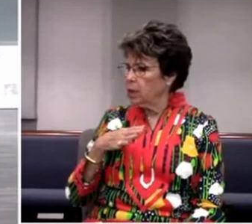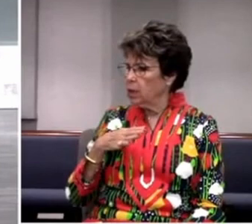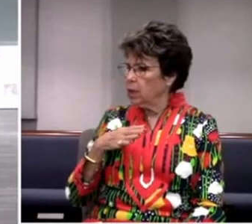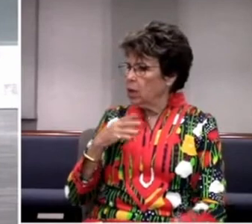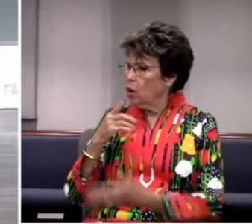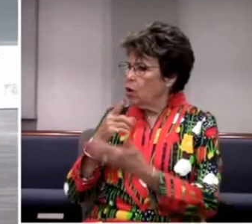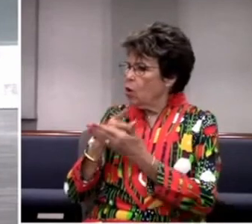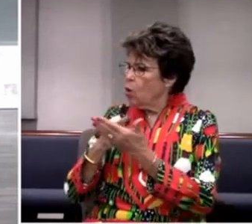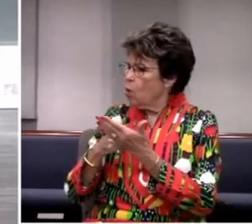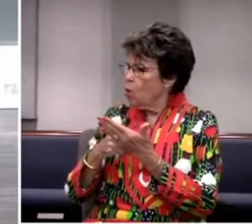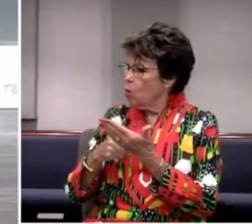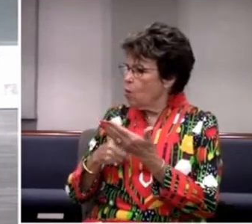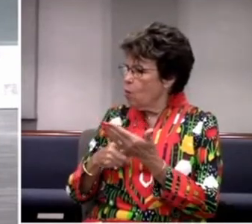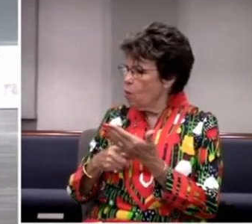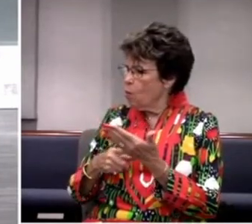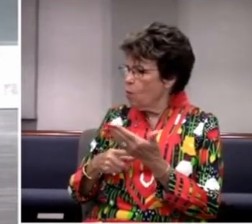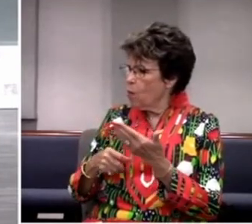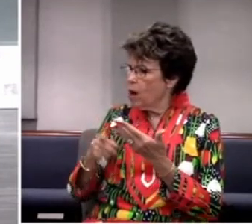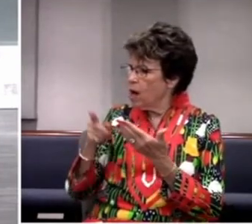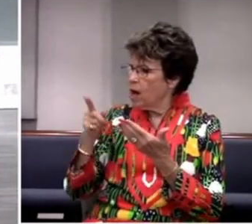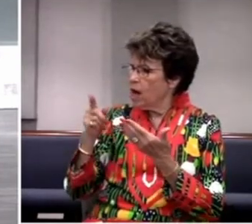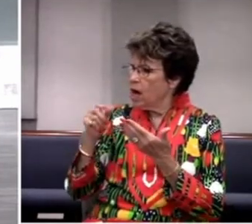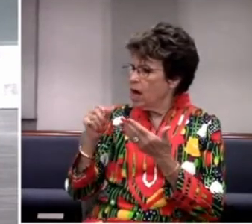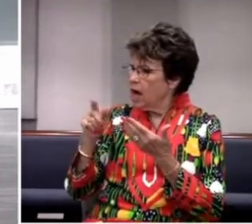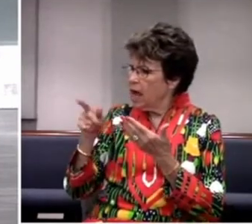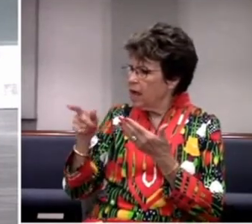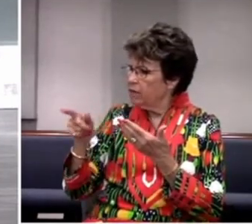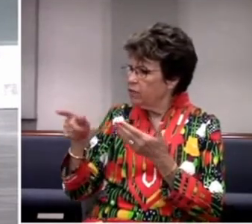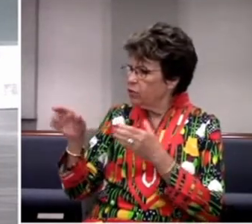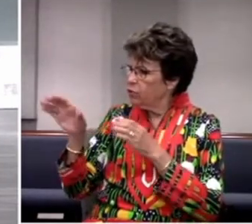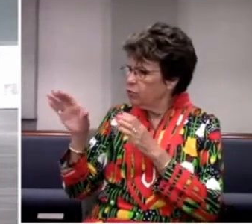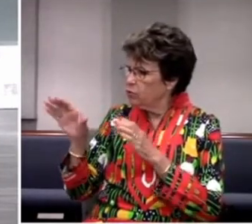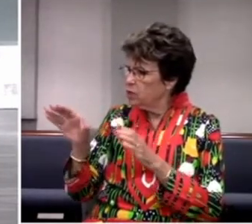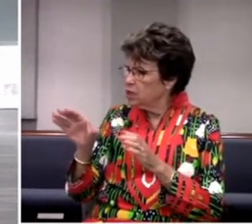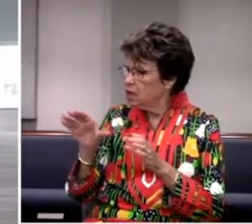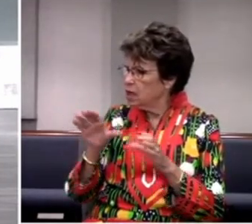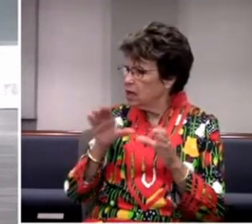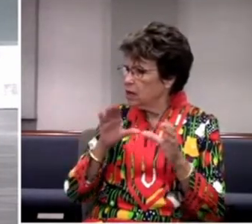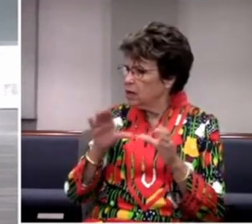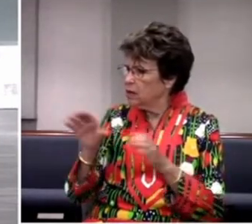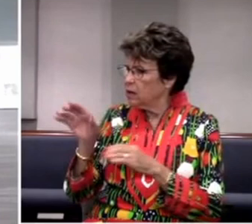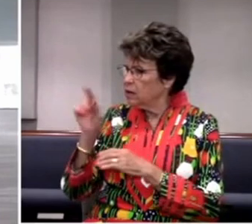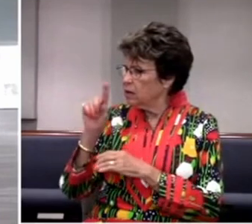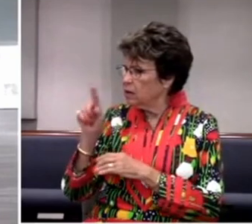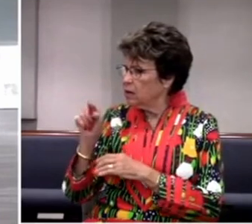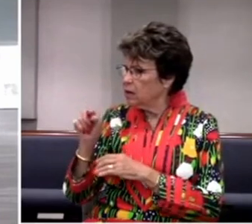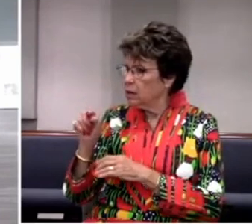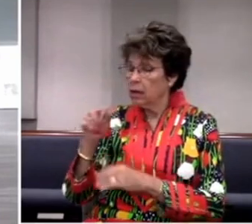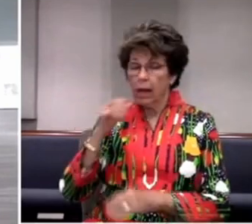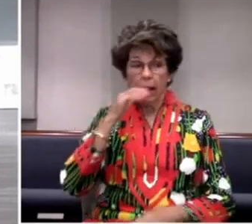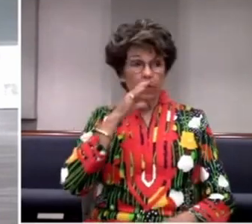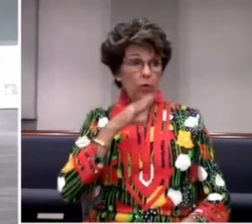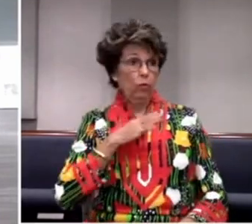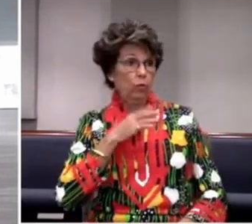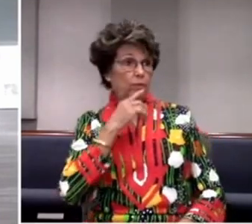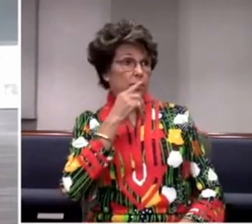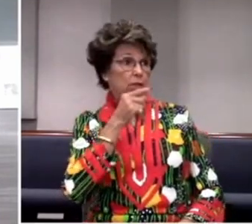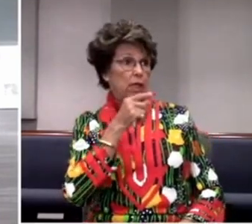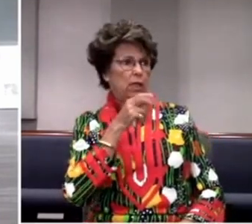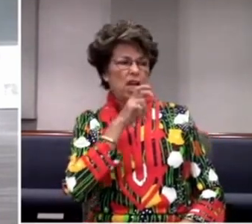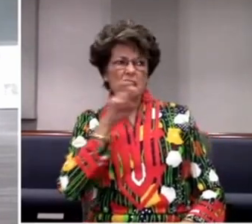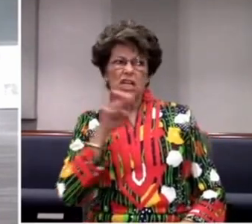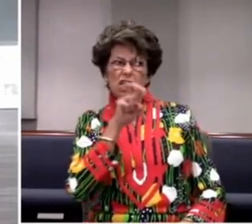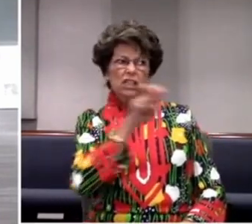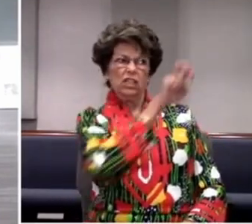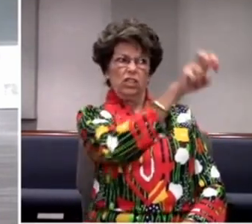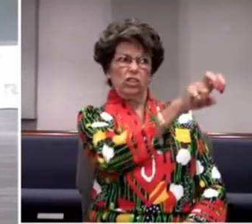"What is this that thou hast done?" And the woman said, "The serpent beguiled